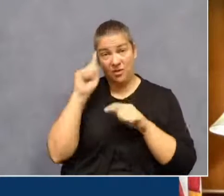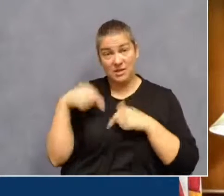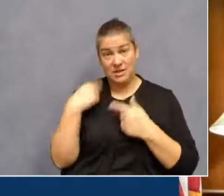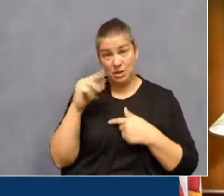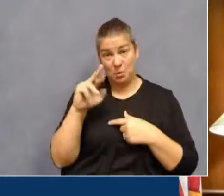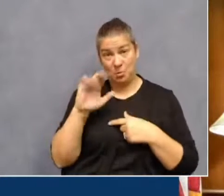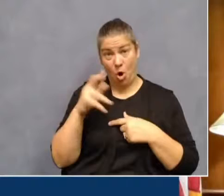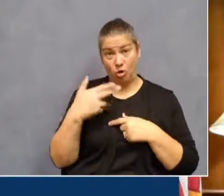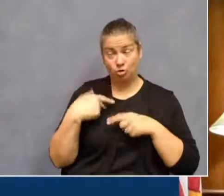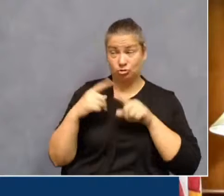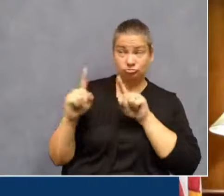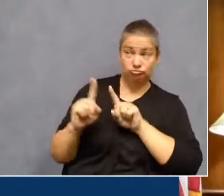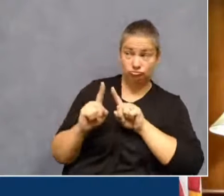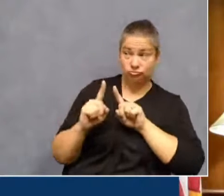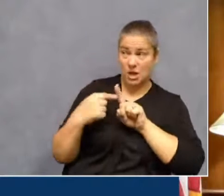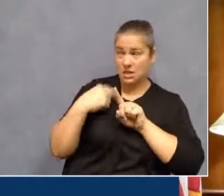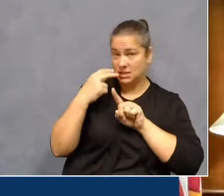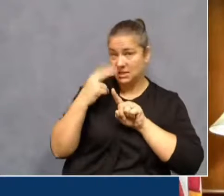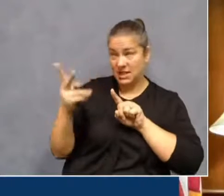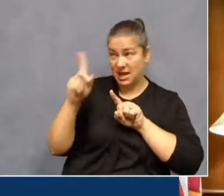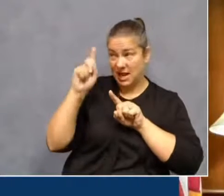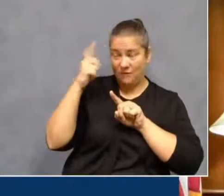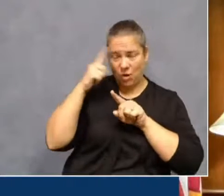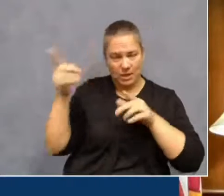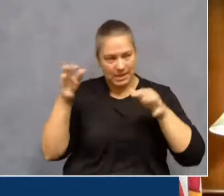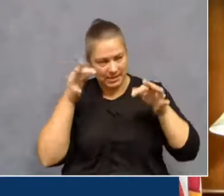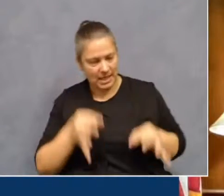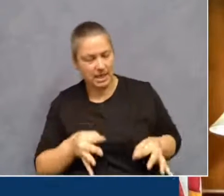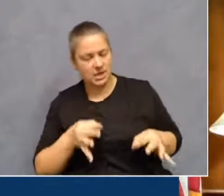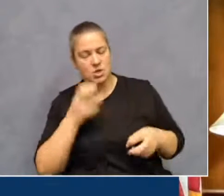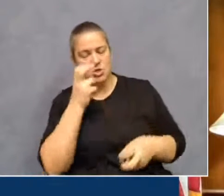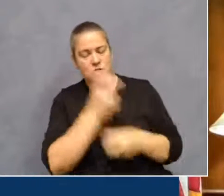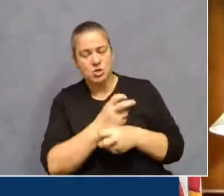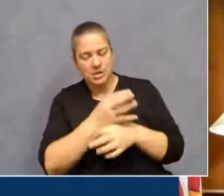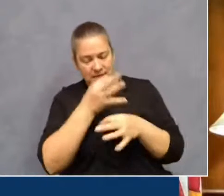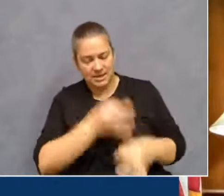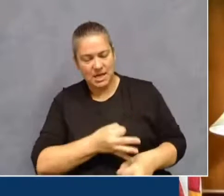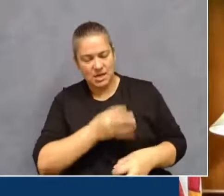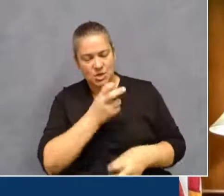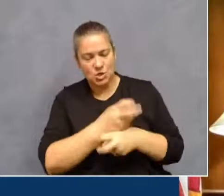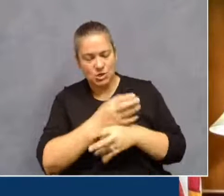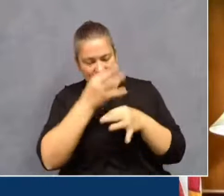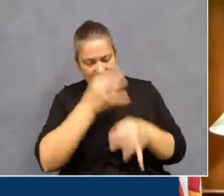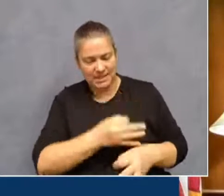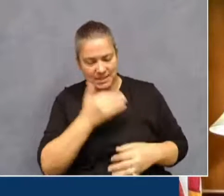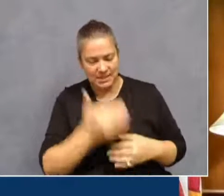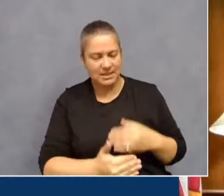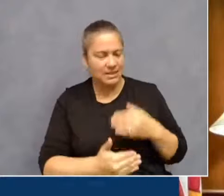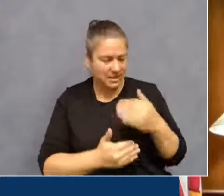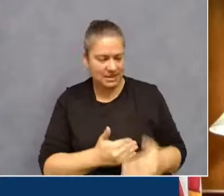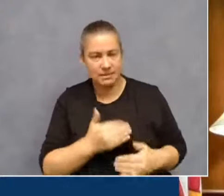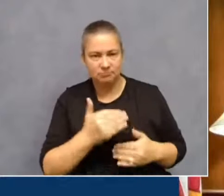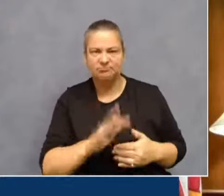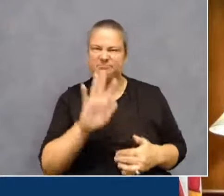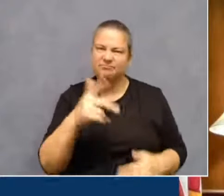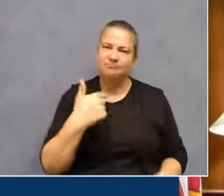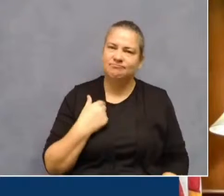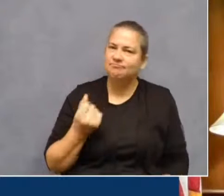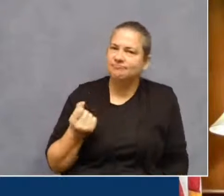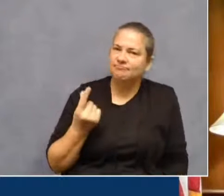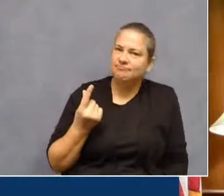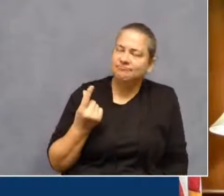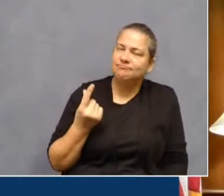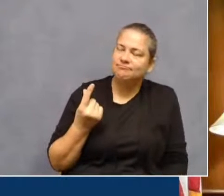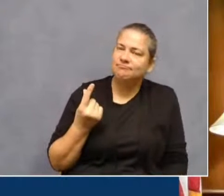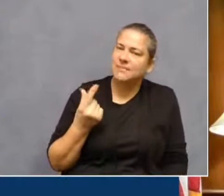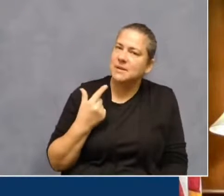call after tough call. And so I feel for you, and I know that it's hard, but I applaud you for